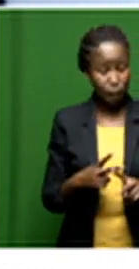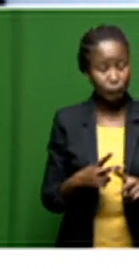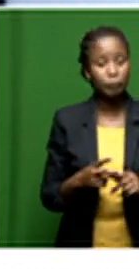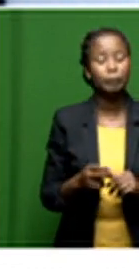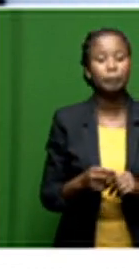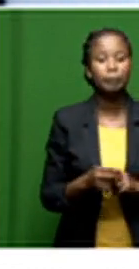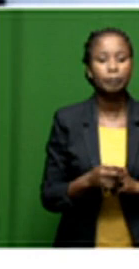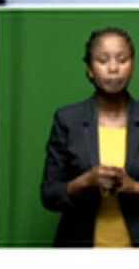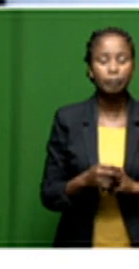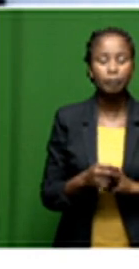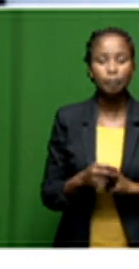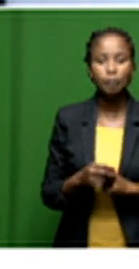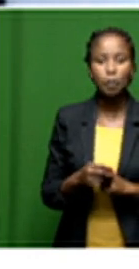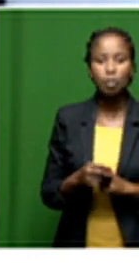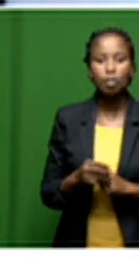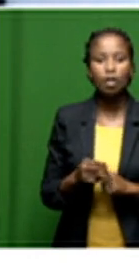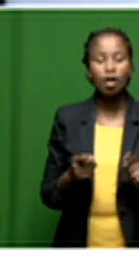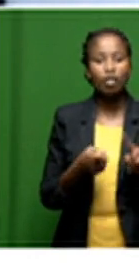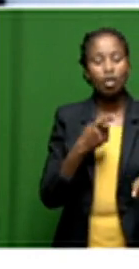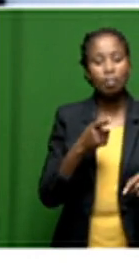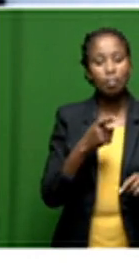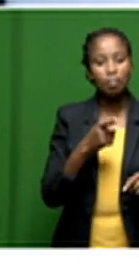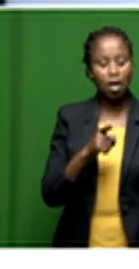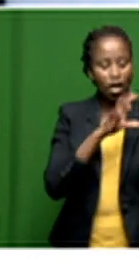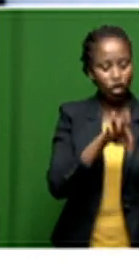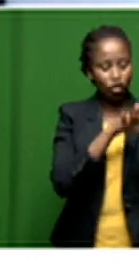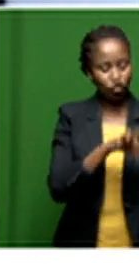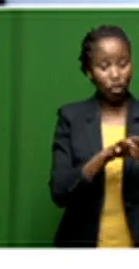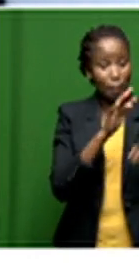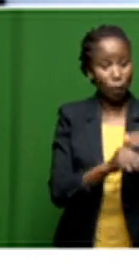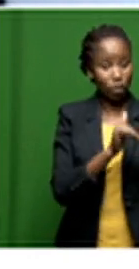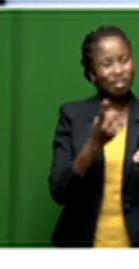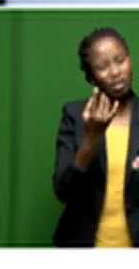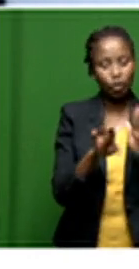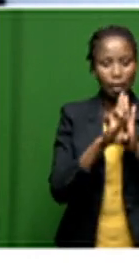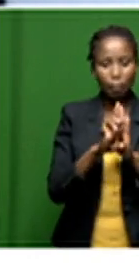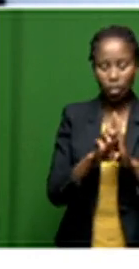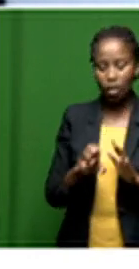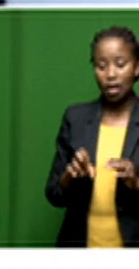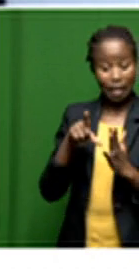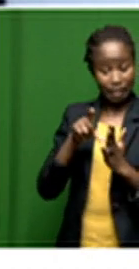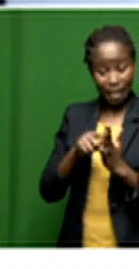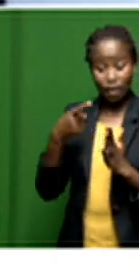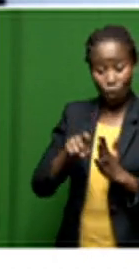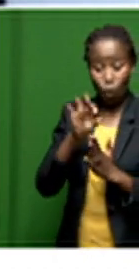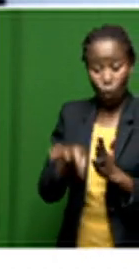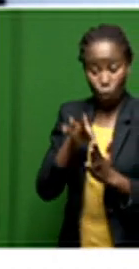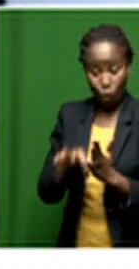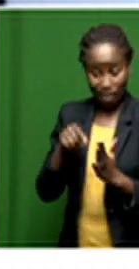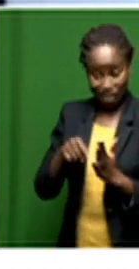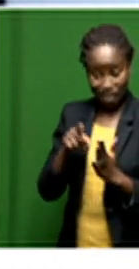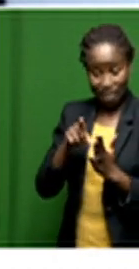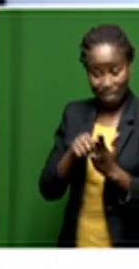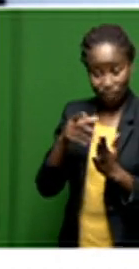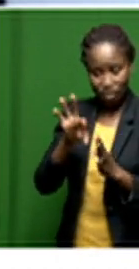so, that within an electoral process, if the date of the election is changed, as it